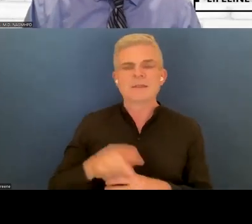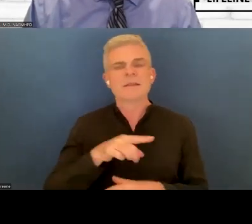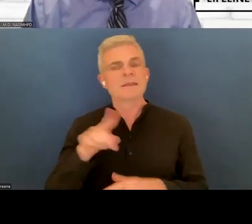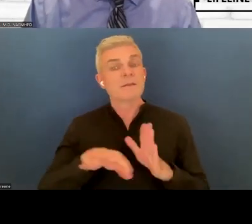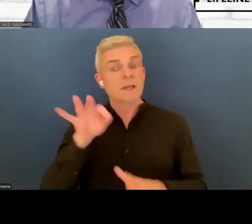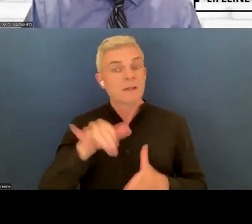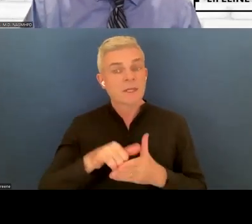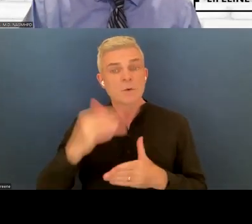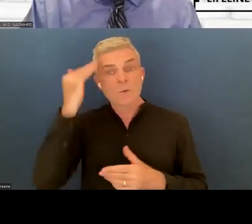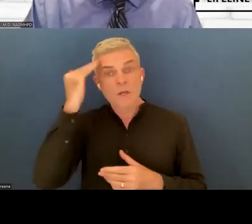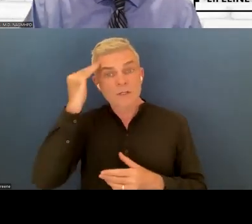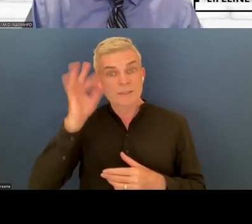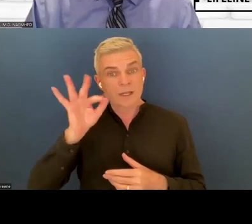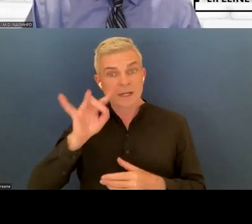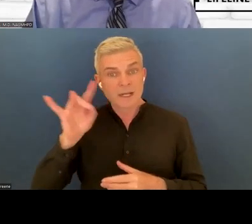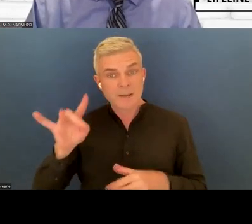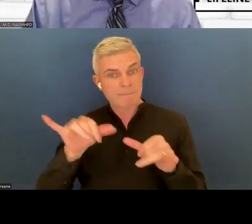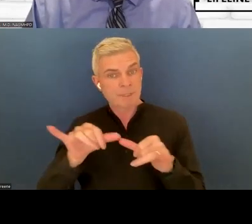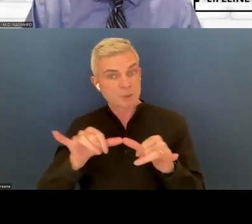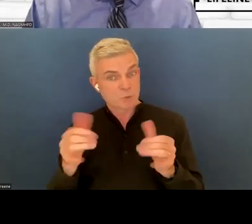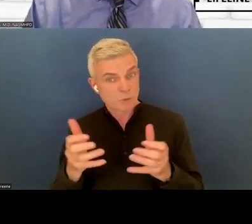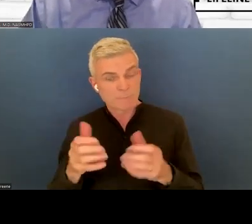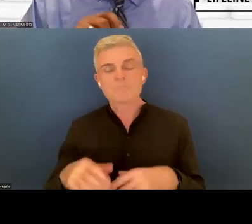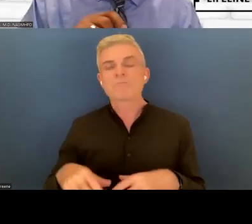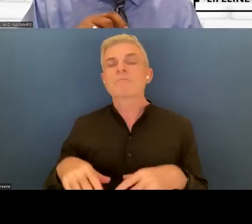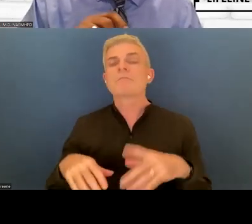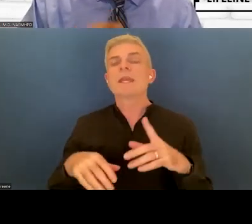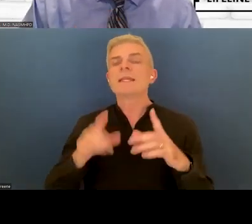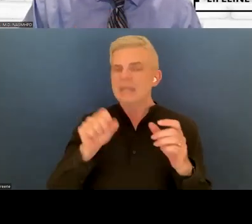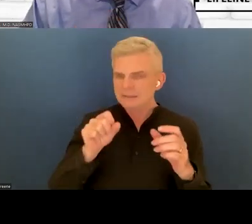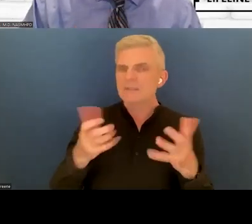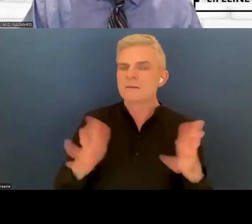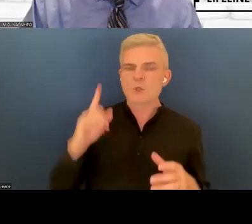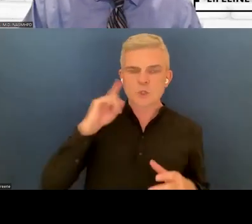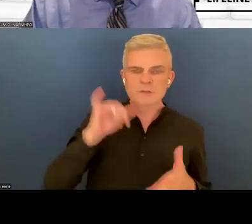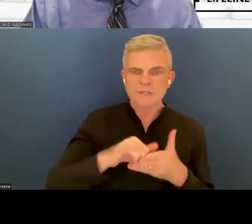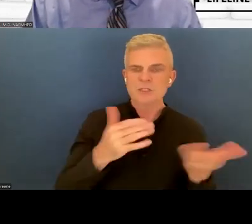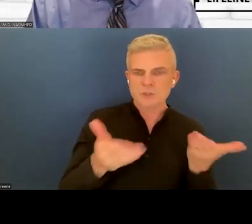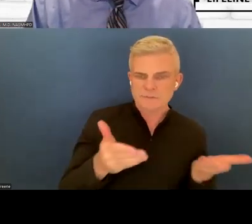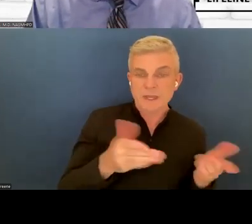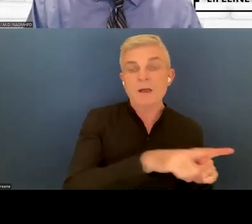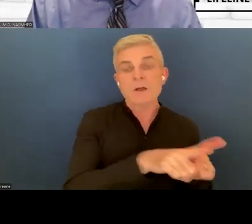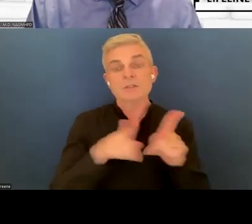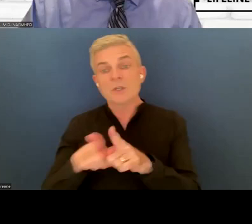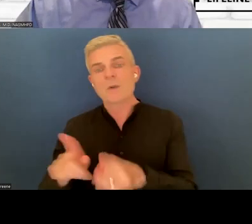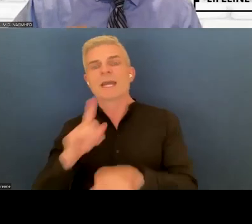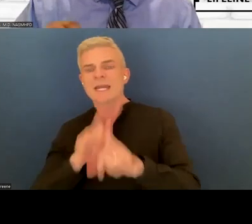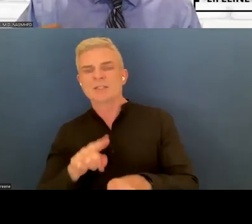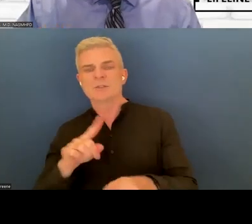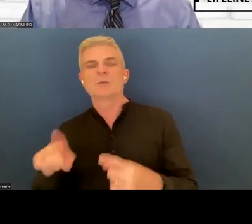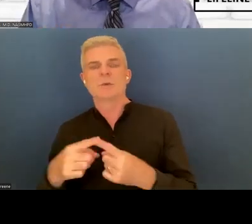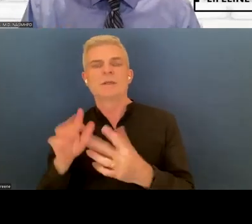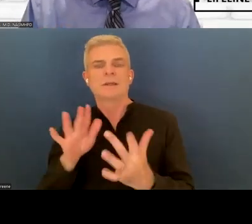was measured as answering yes to having heard of the service, as well as providing an answer for when to contact 988,